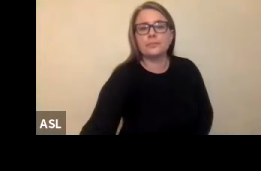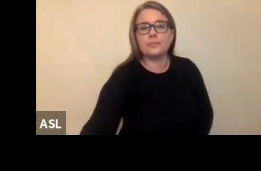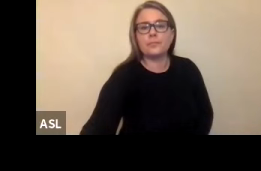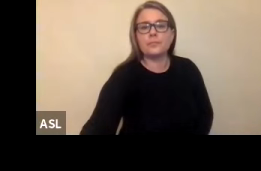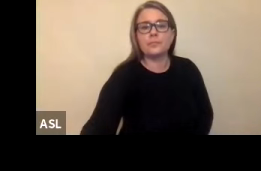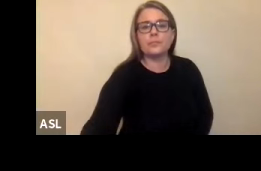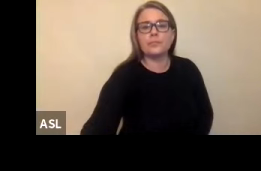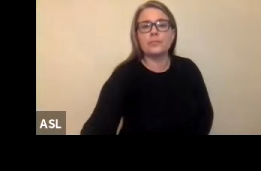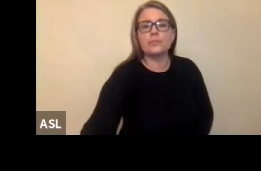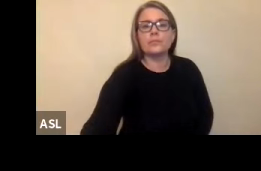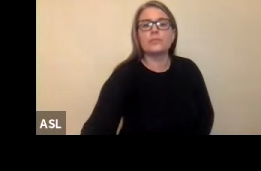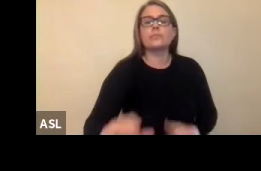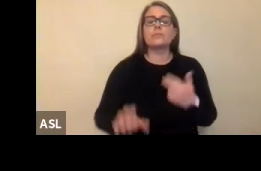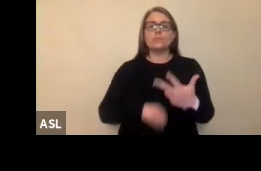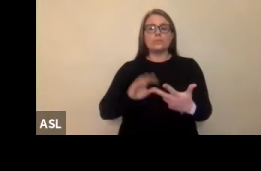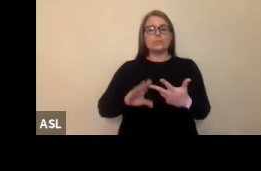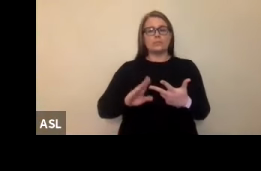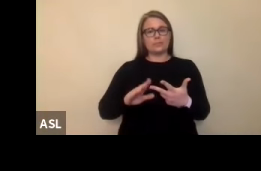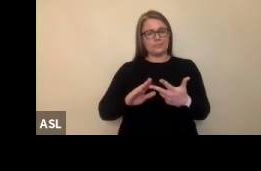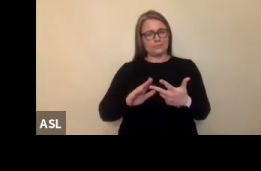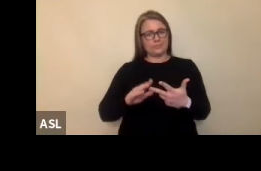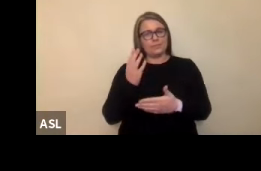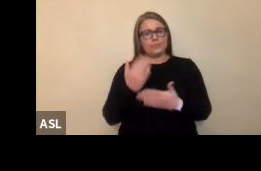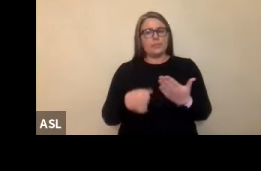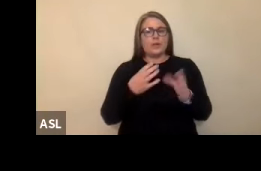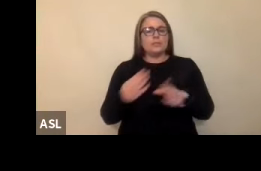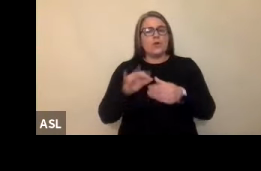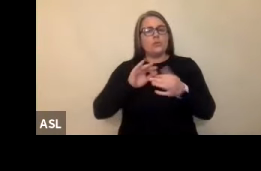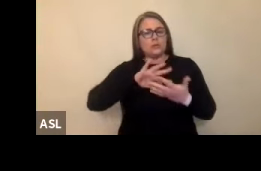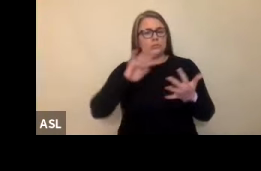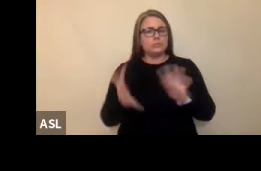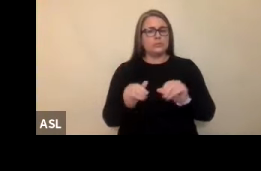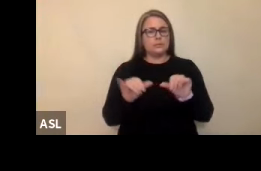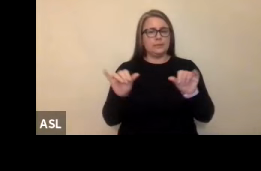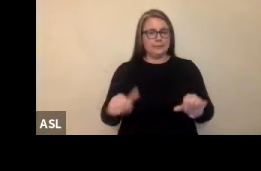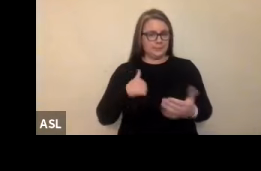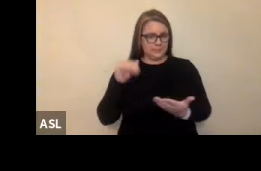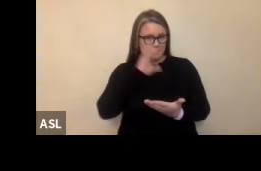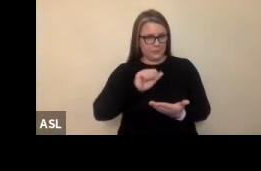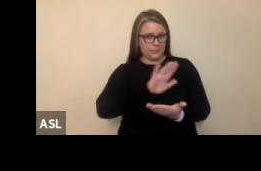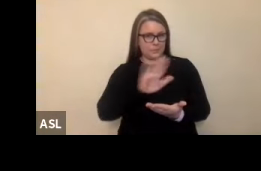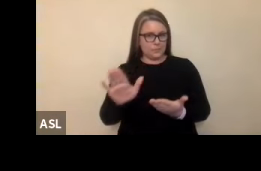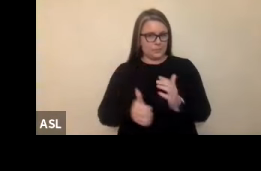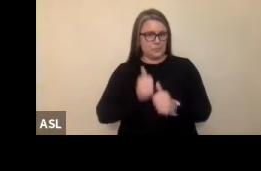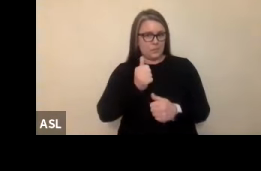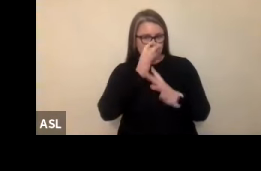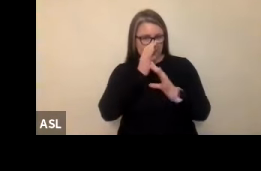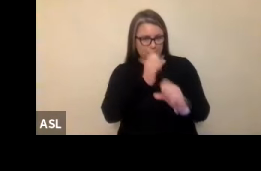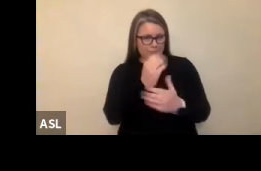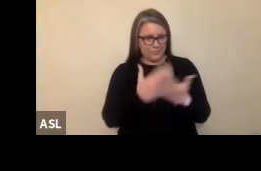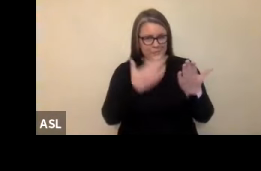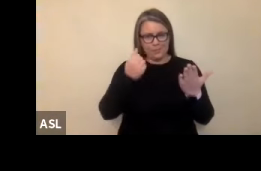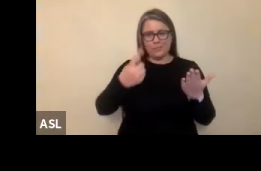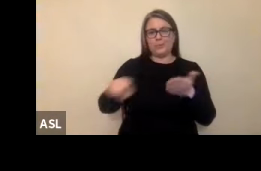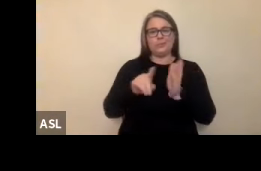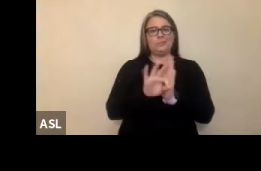about was around transformation of the systems. And so I assume that's what y'all are most interested in, since you picked the structural democracy reform. But how do